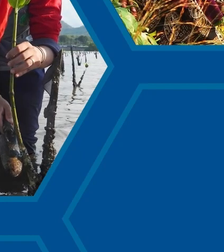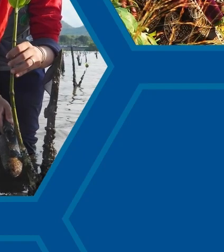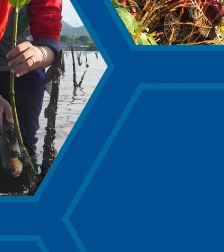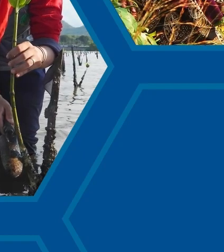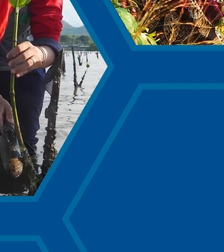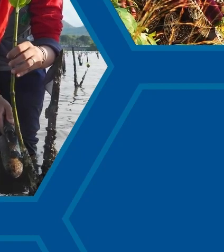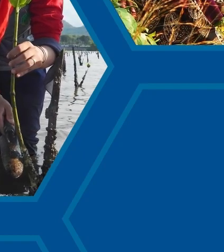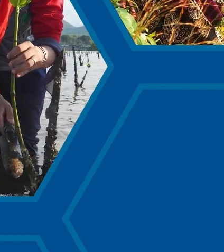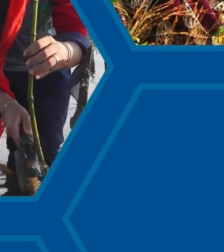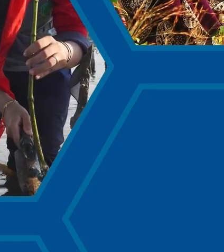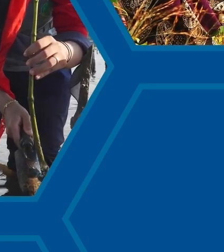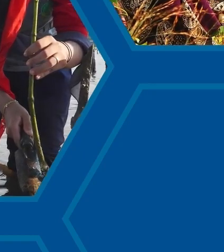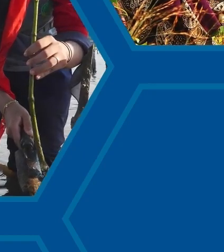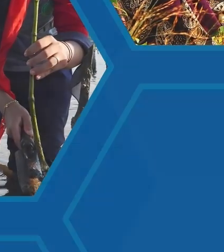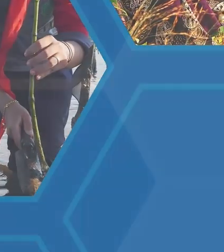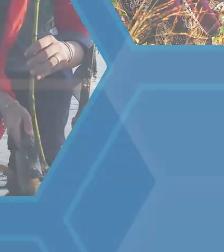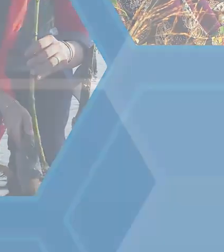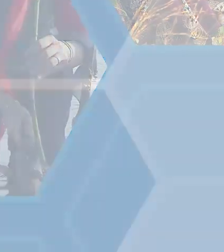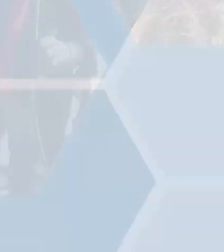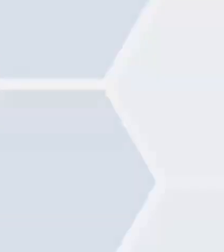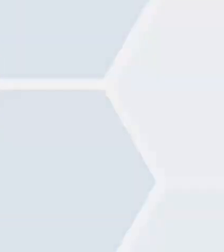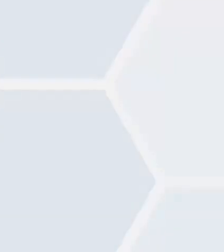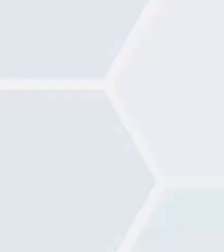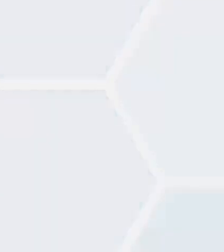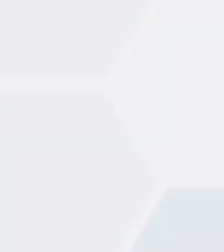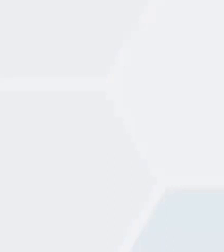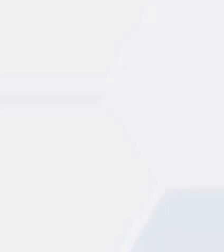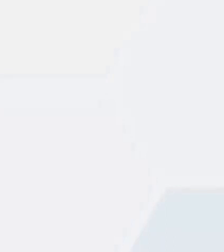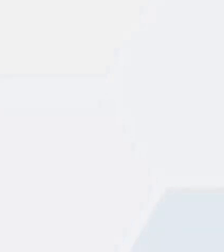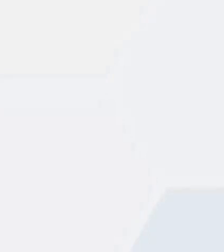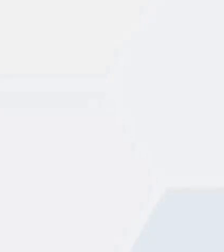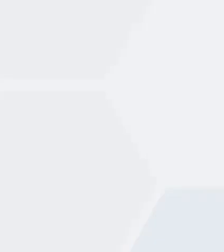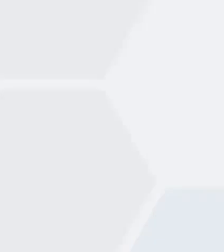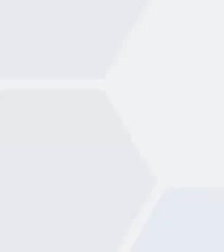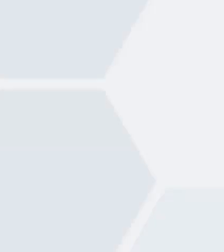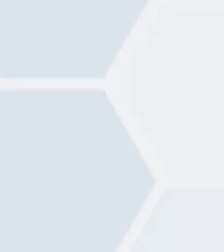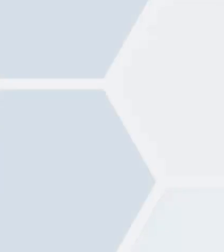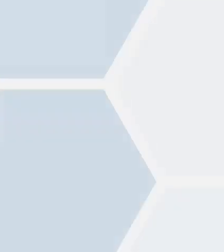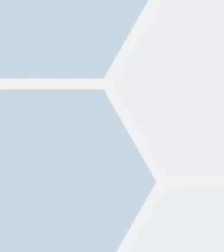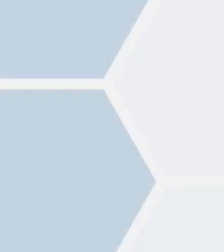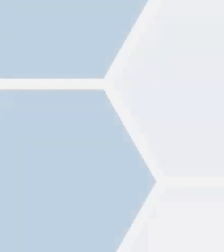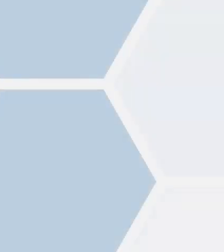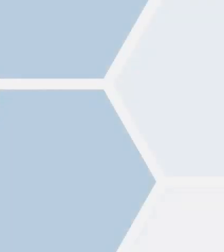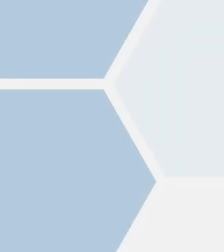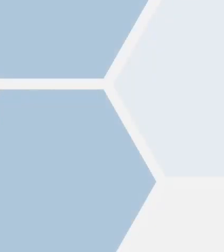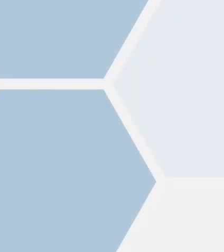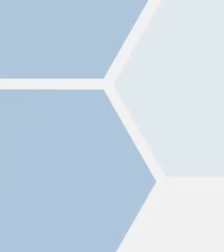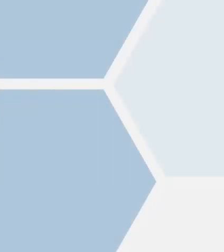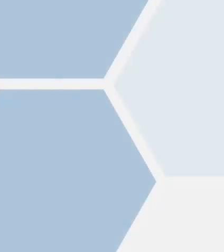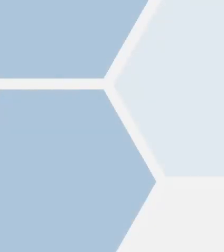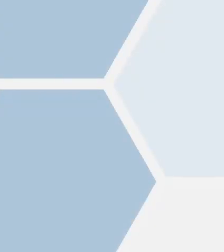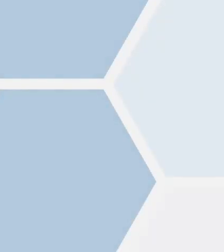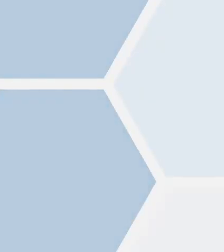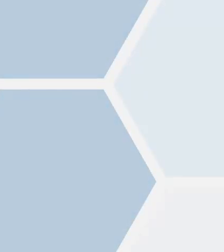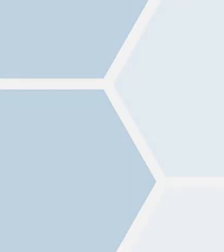my panelists here. Thank you to everyone in the room and those of you who have connected online. It's been a